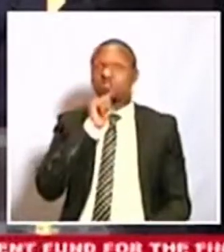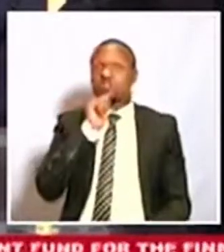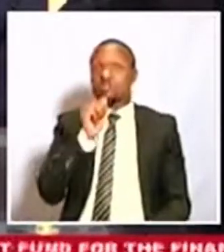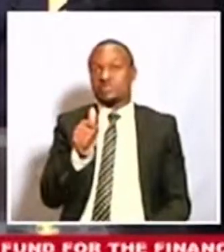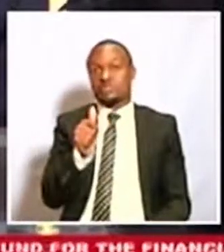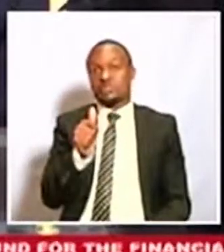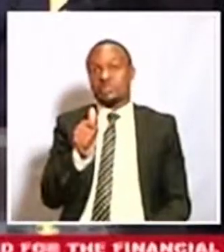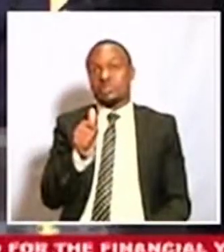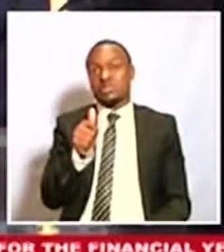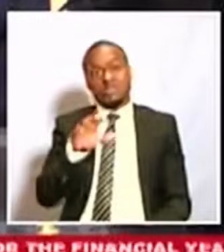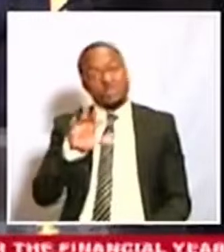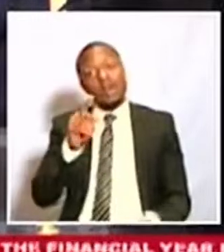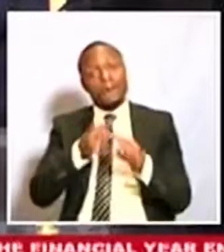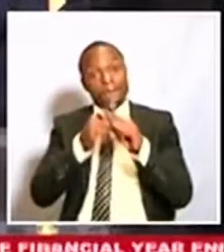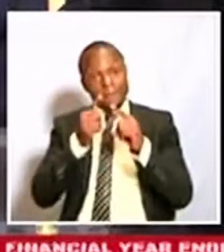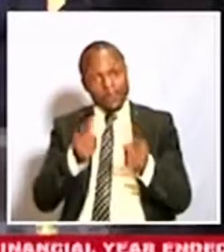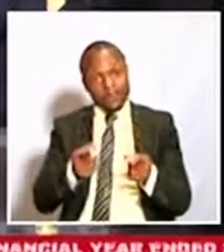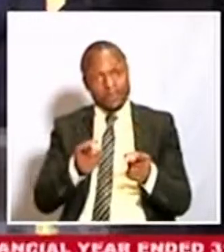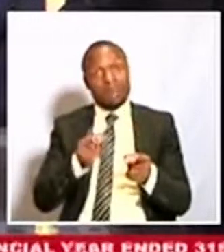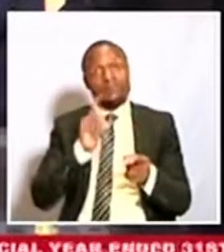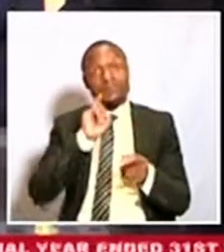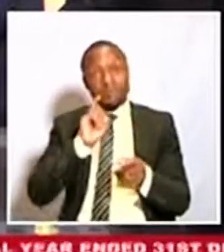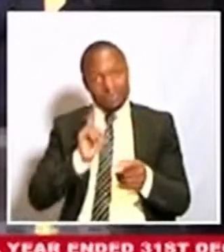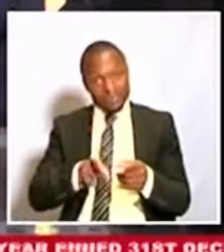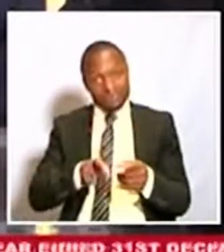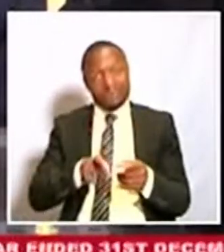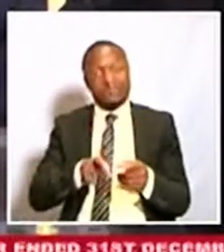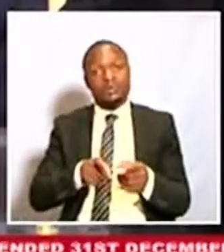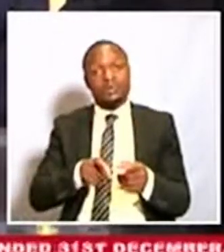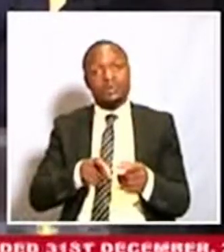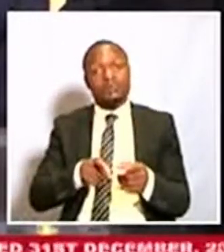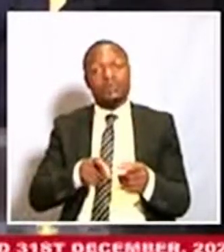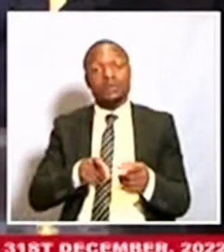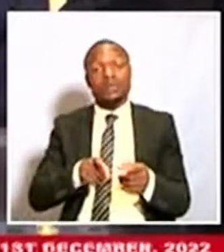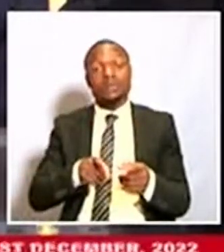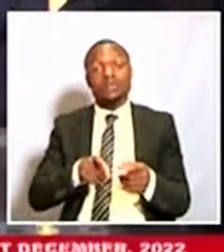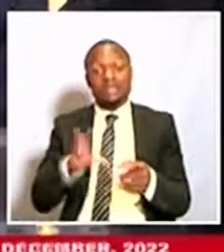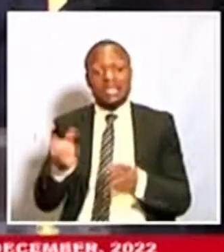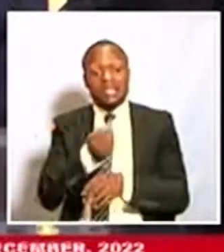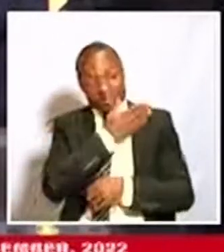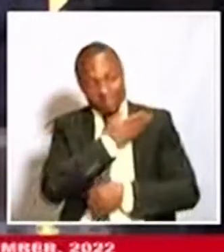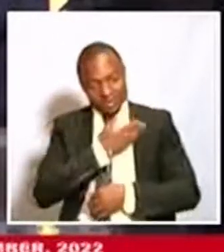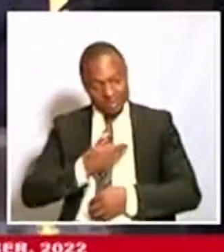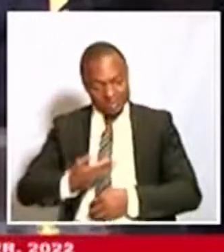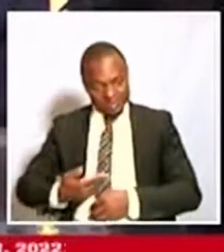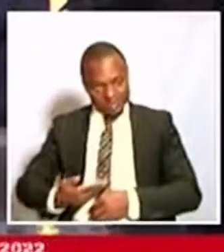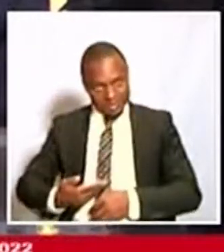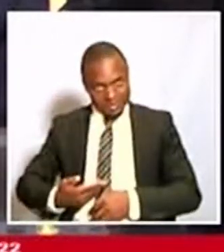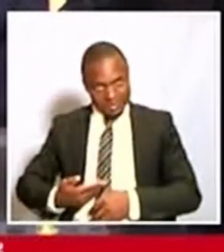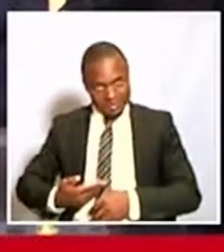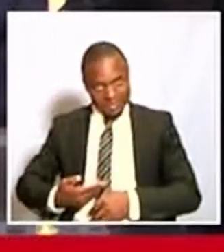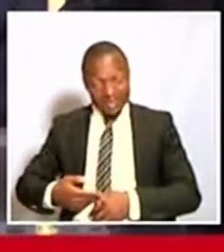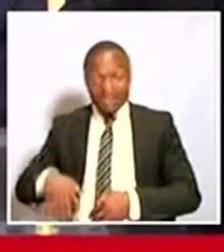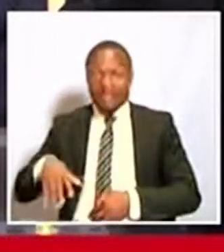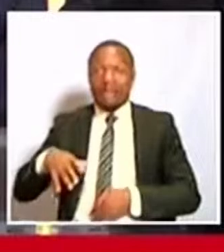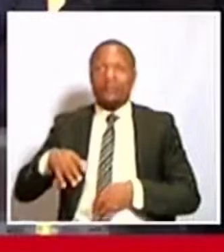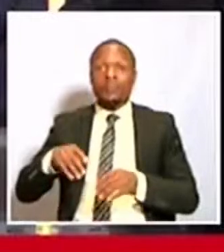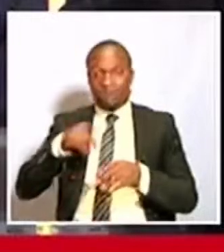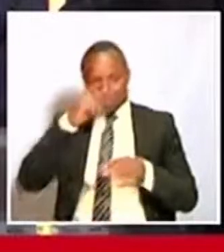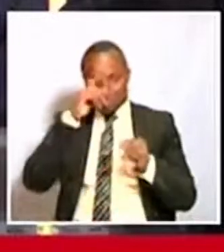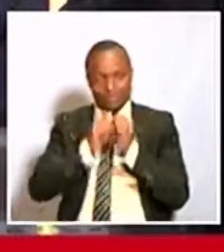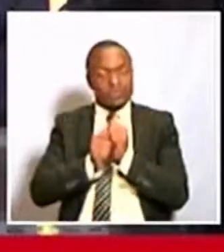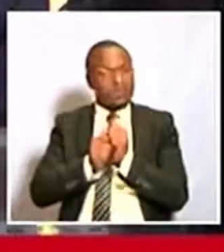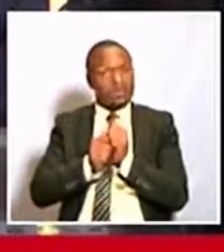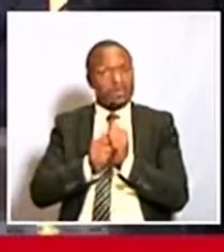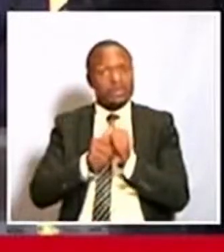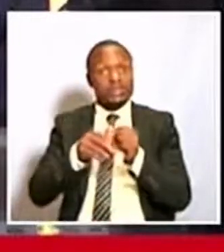way, but an integral part of the business of the council, because on the flip side of things, that's how we are going to achieve the